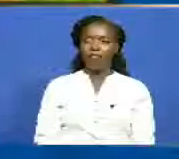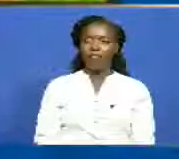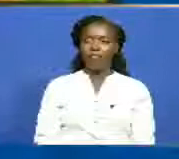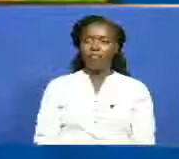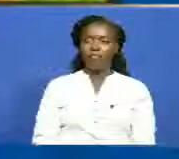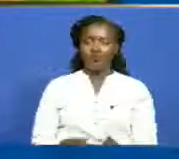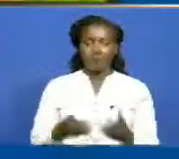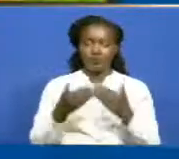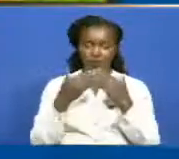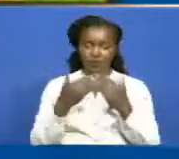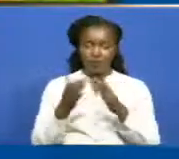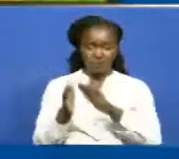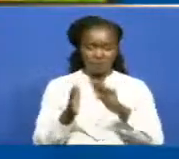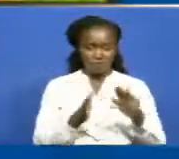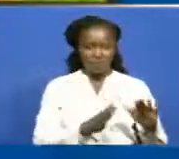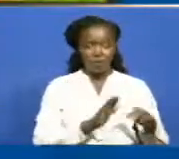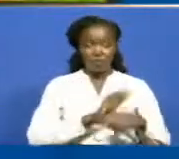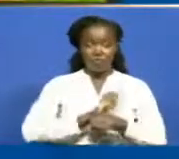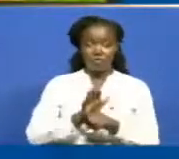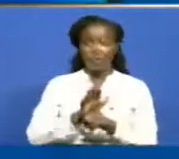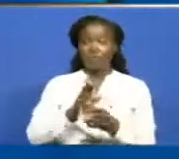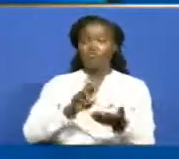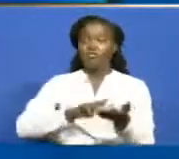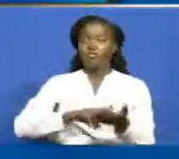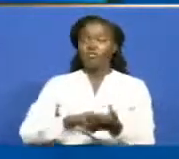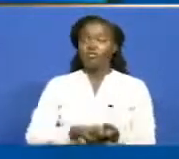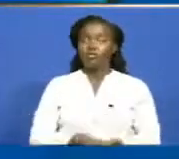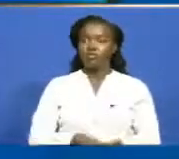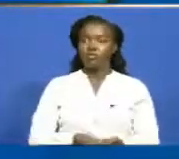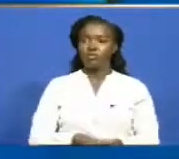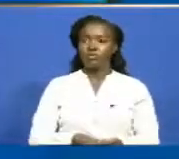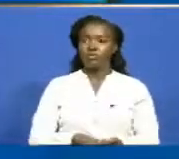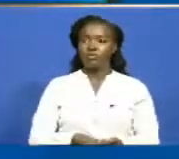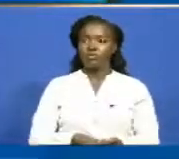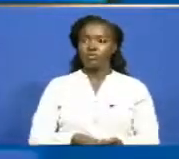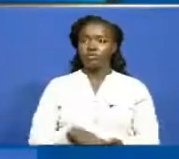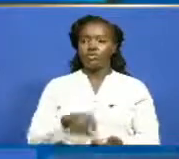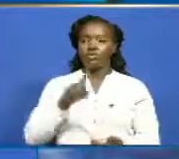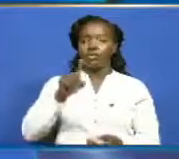For that report, now to COVID-19 update. Kenya has confirmed